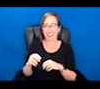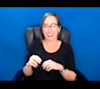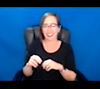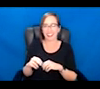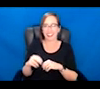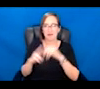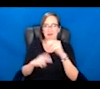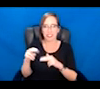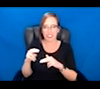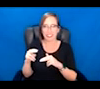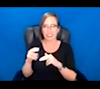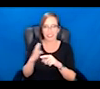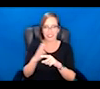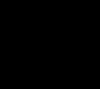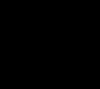about,